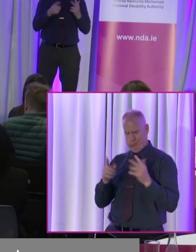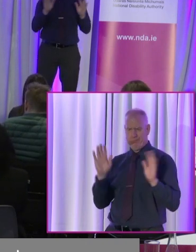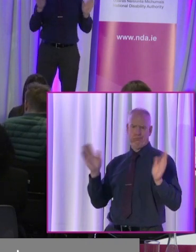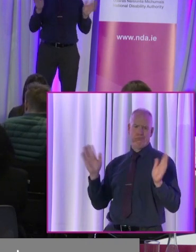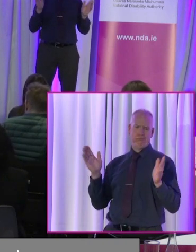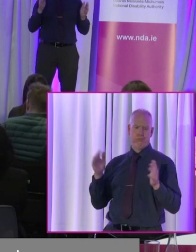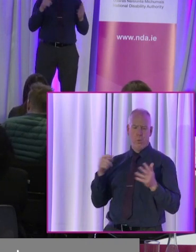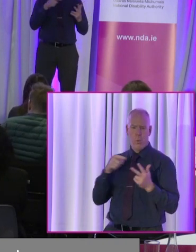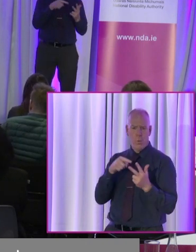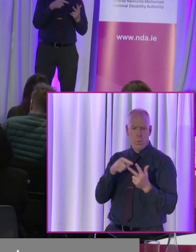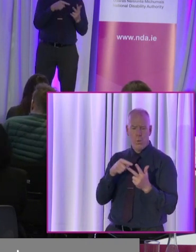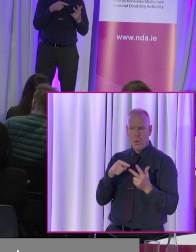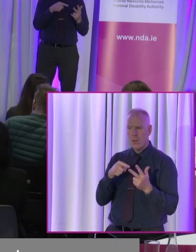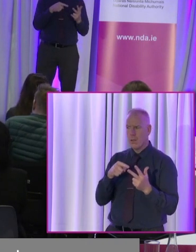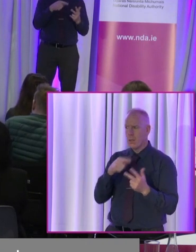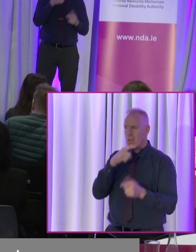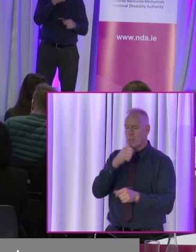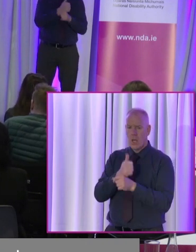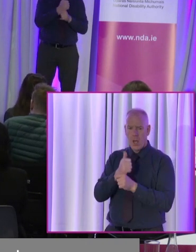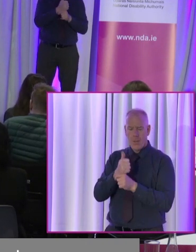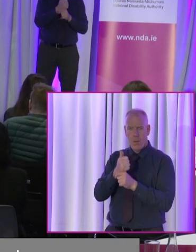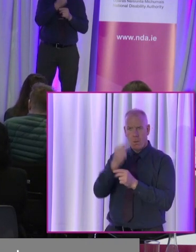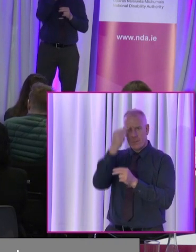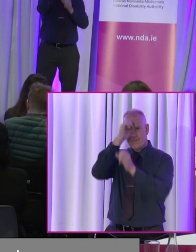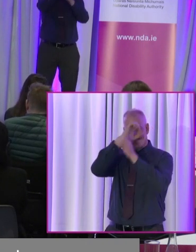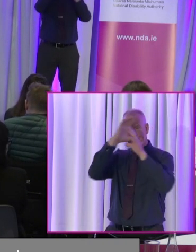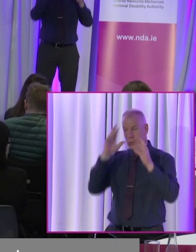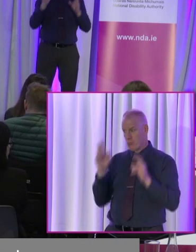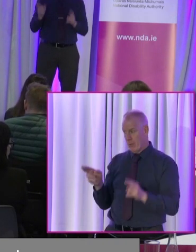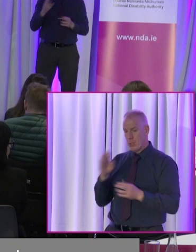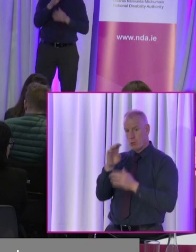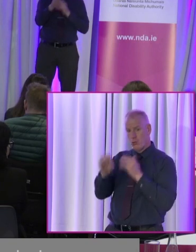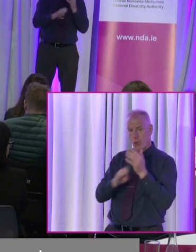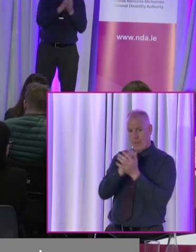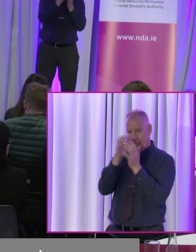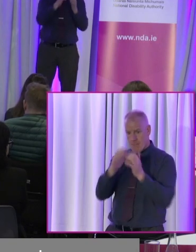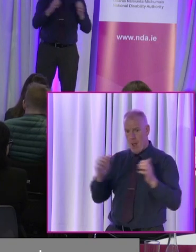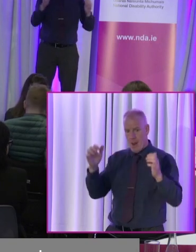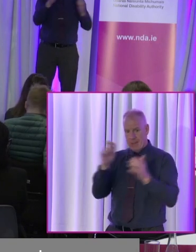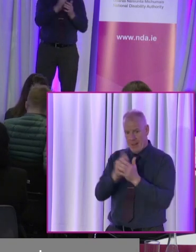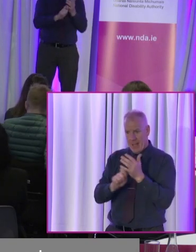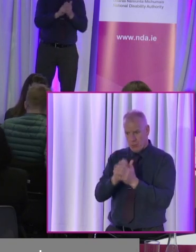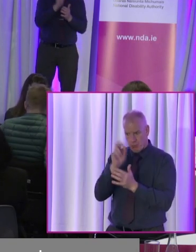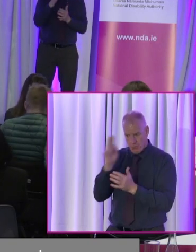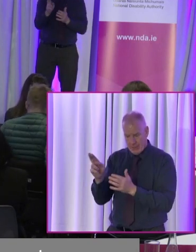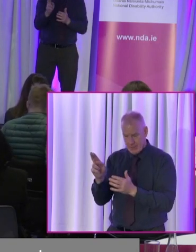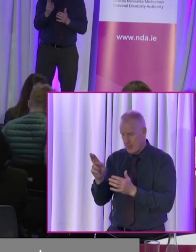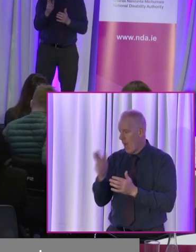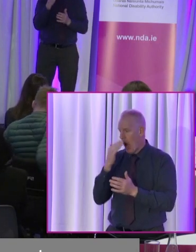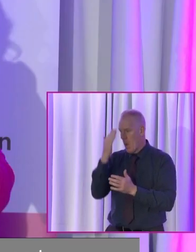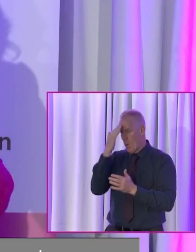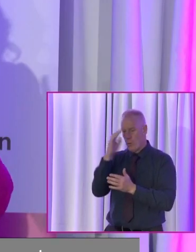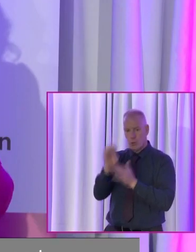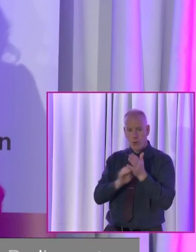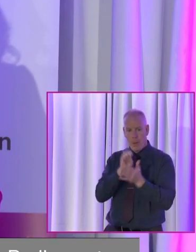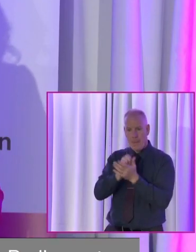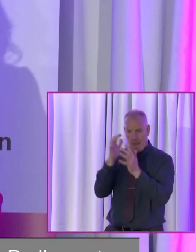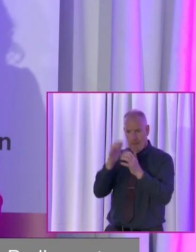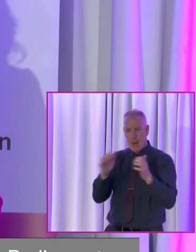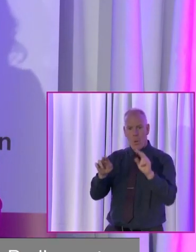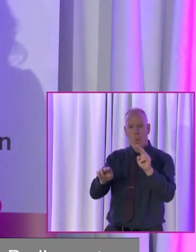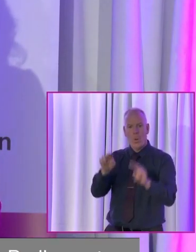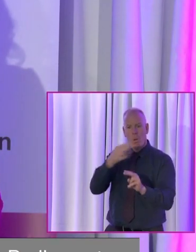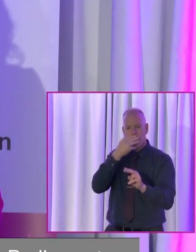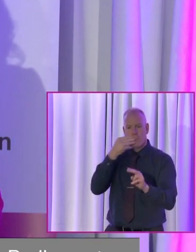focus on the, and understandably and correctly, the European Parliament elections. I know that the European Parliament is renewing